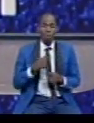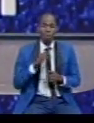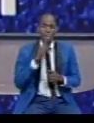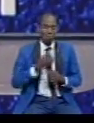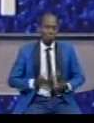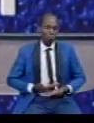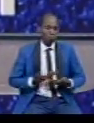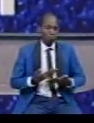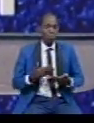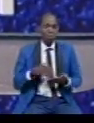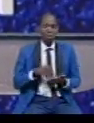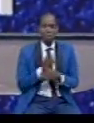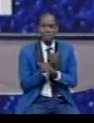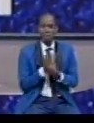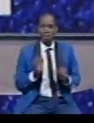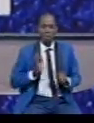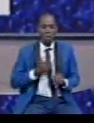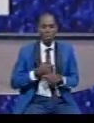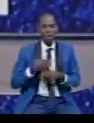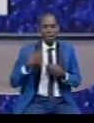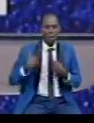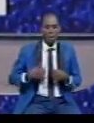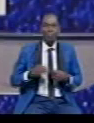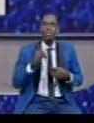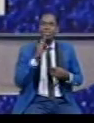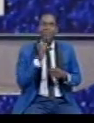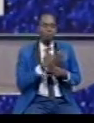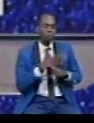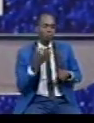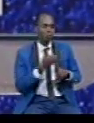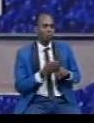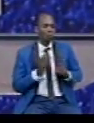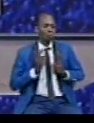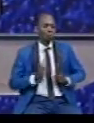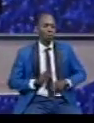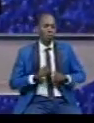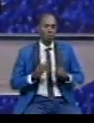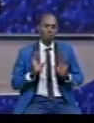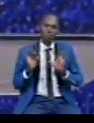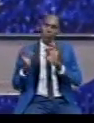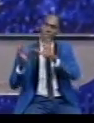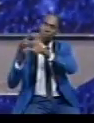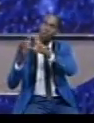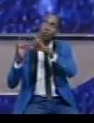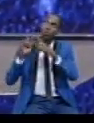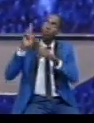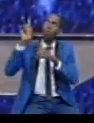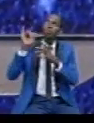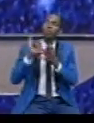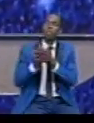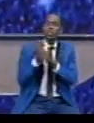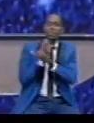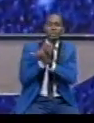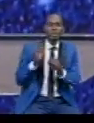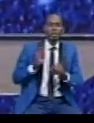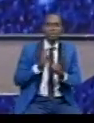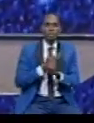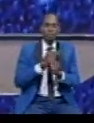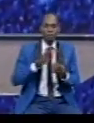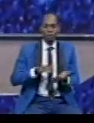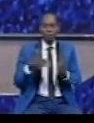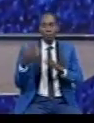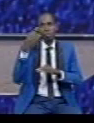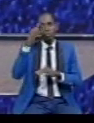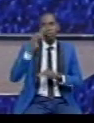the one who has sacrificed, who gave himself, who shed his blood, who died for us, that we might